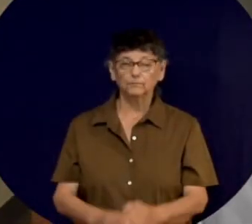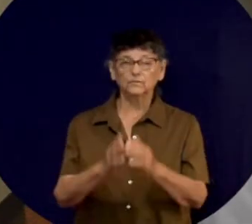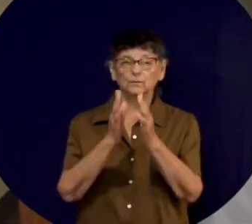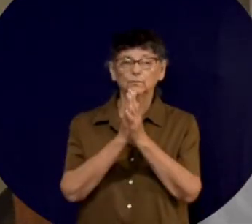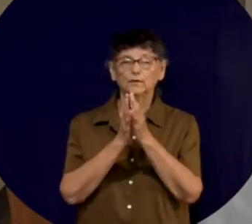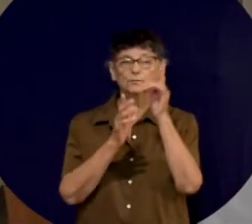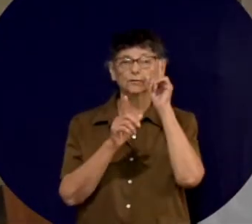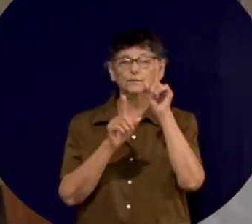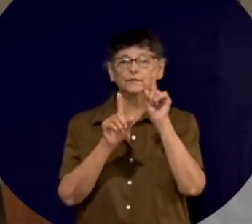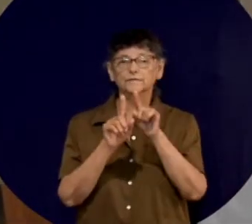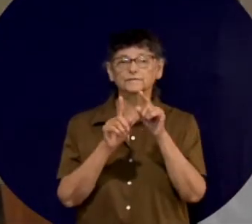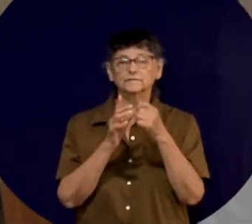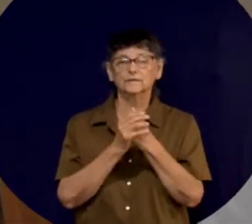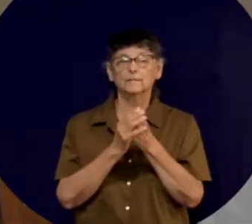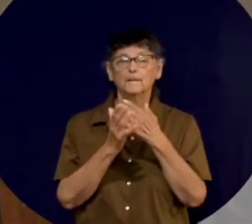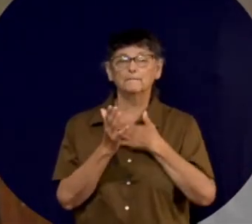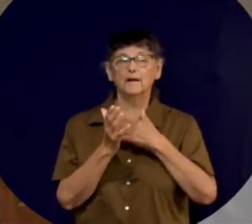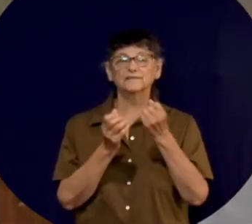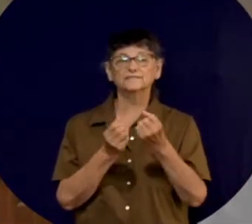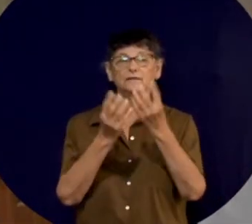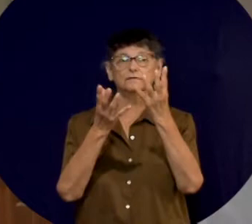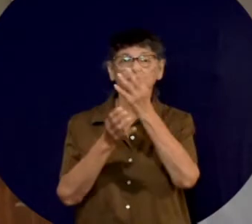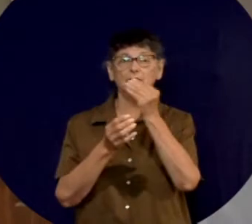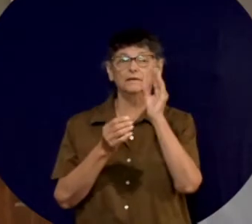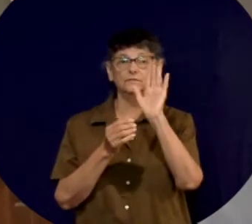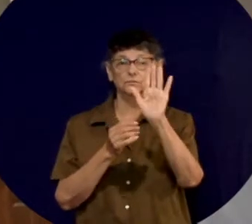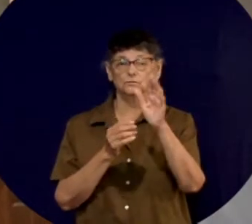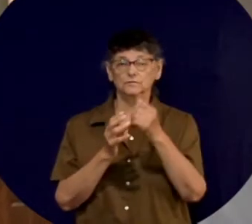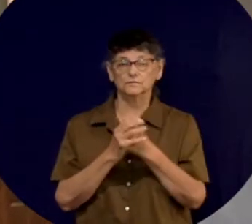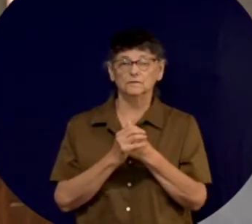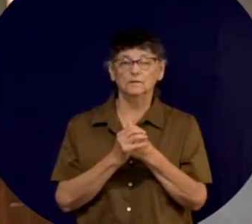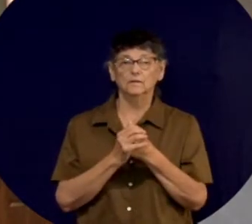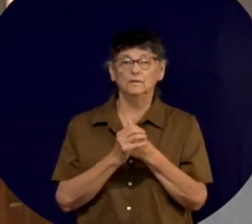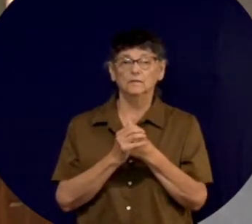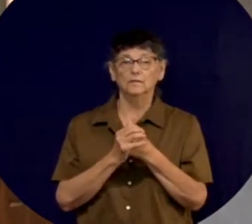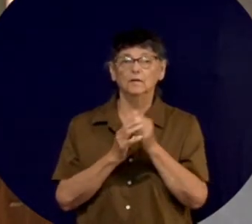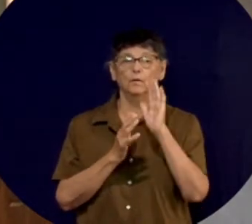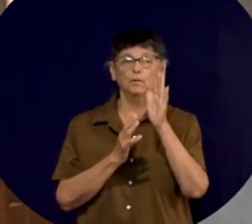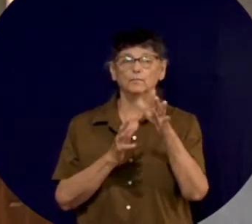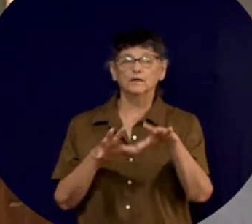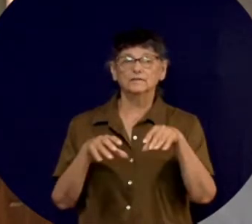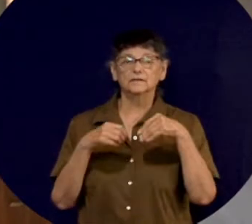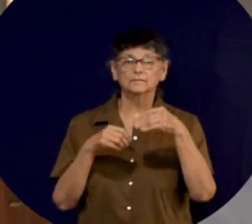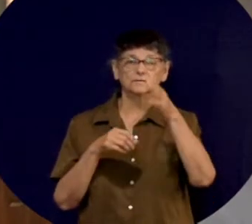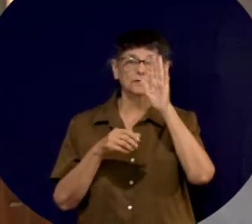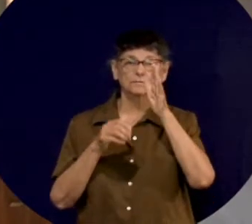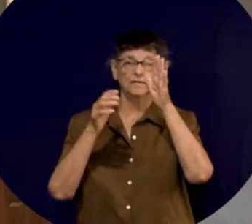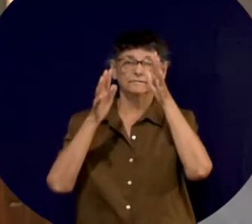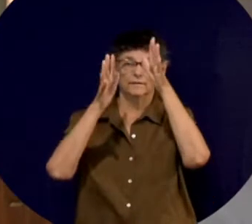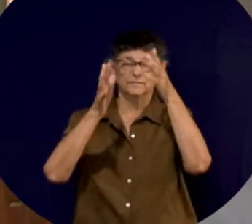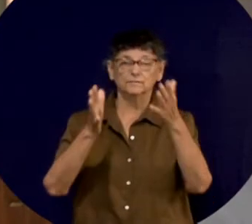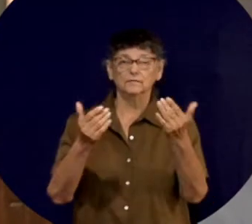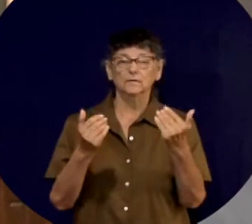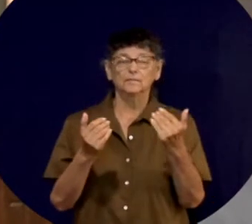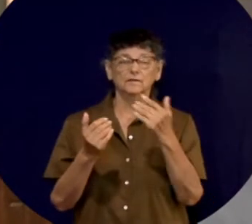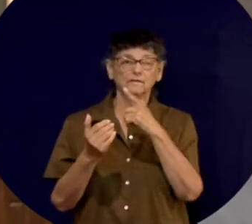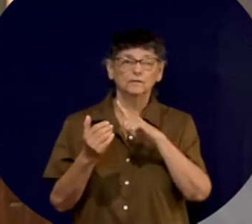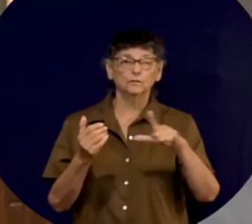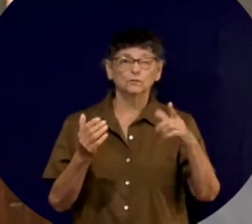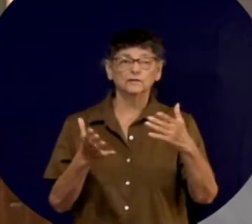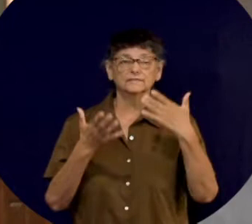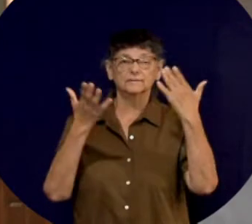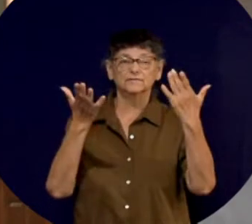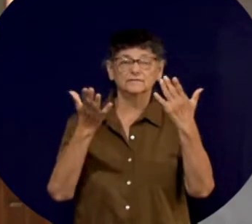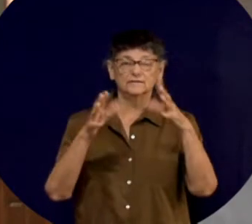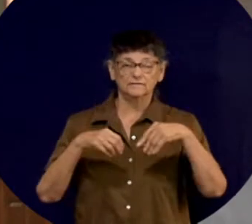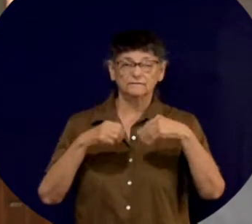Pray, brothers and sisters, that my sacrifice and yours may be acceptable to God, the Almighty Father. May the